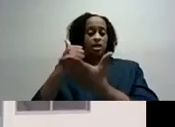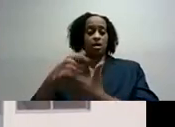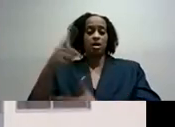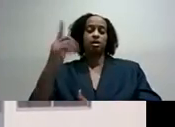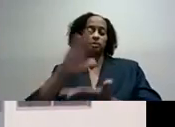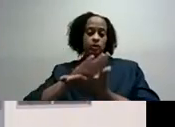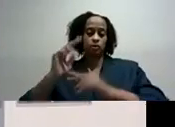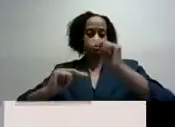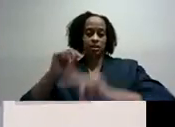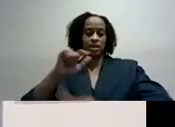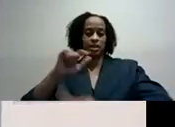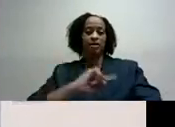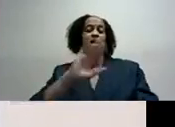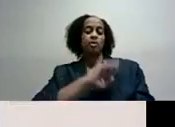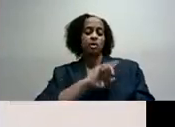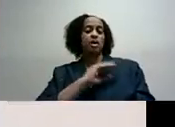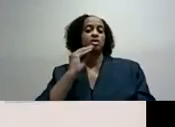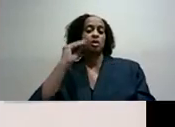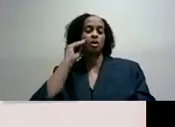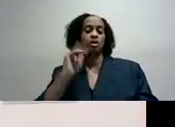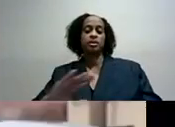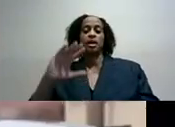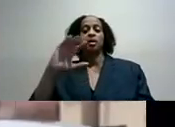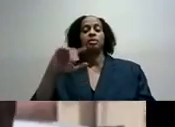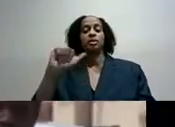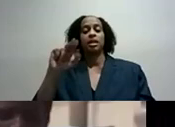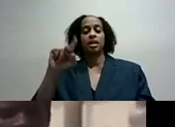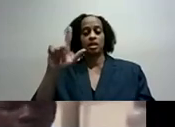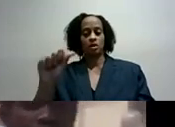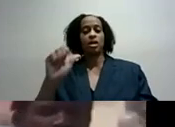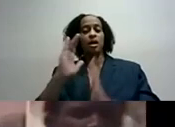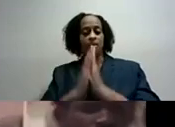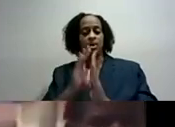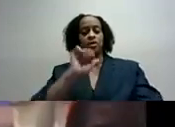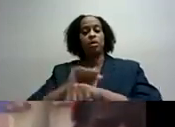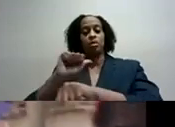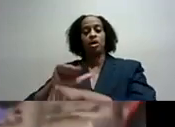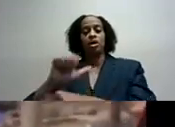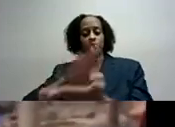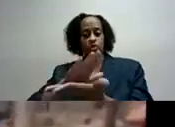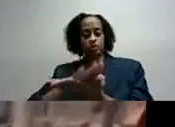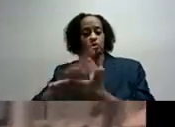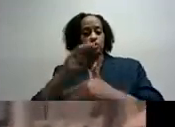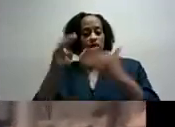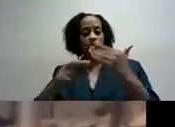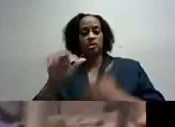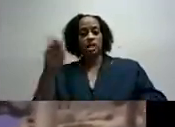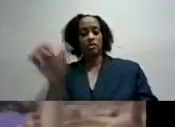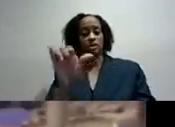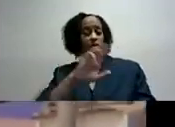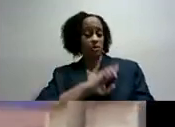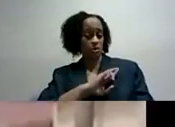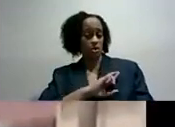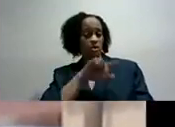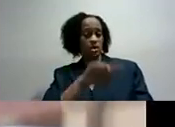in Ricardo's hometown of Luanda, Angola. Pray that the work of the school results in others like Ricardo who